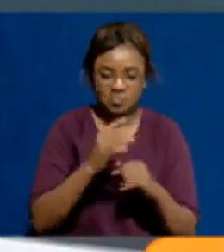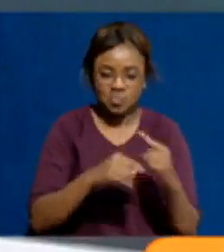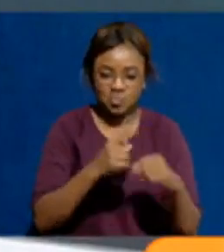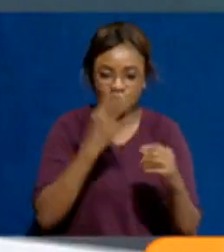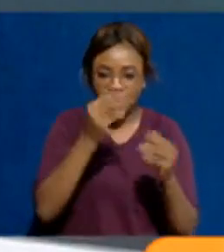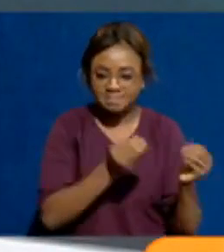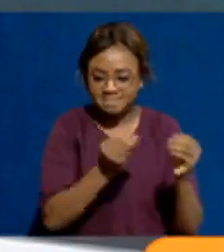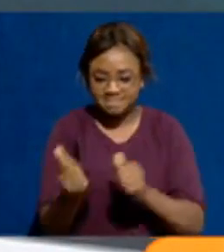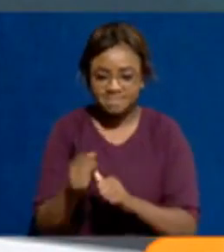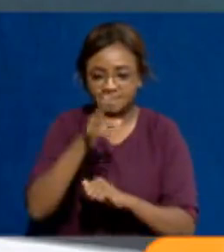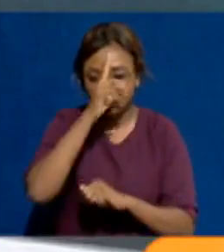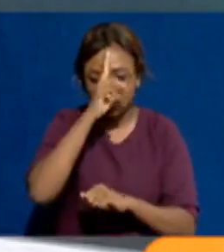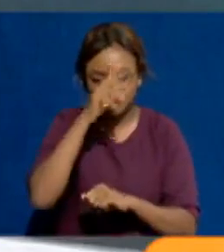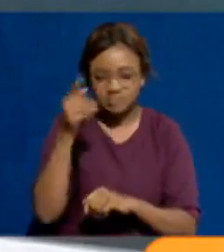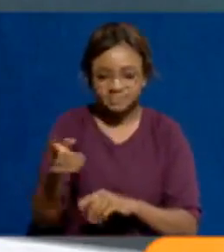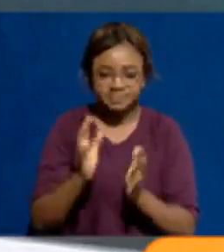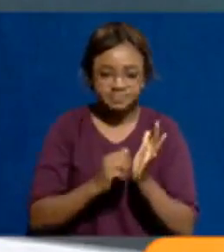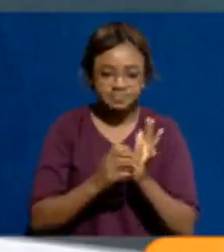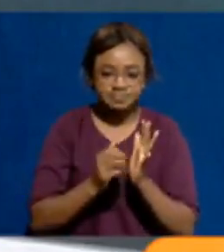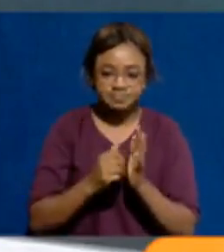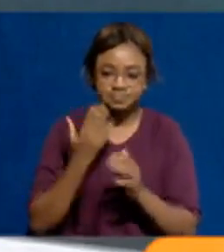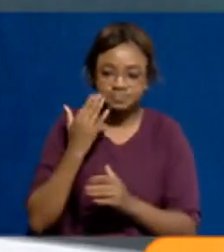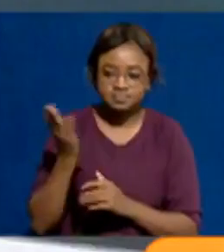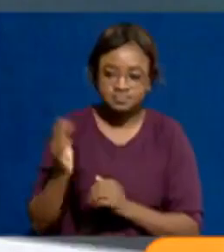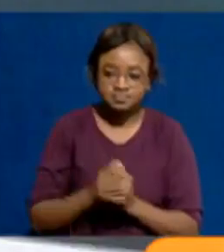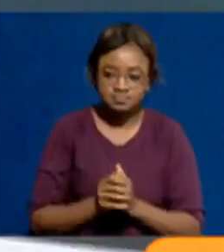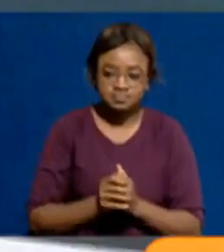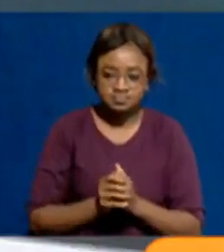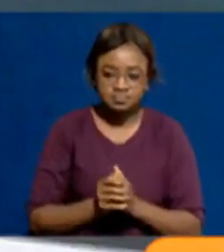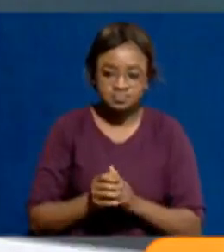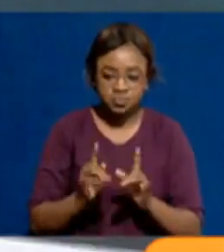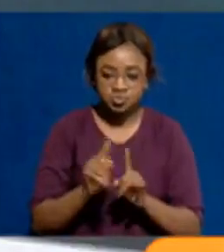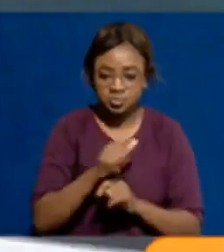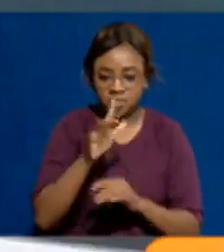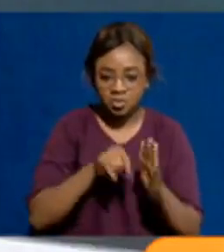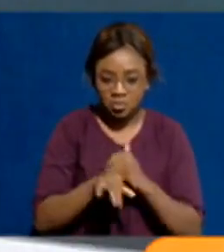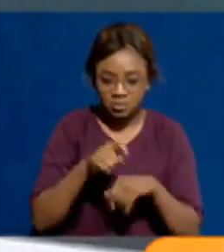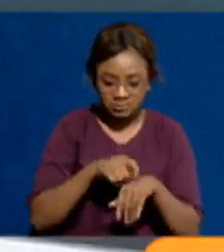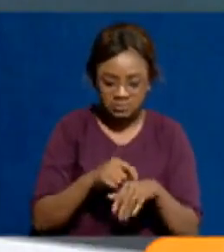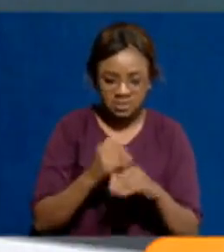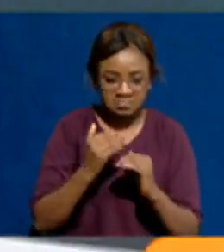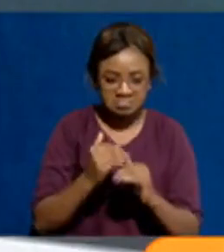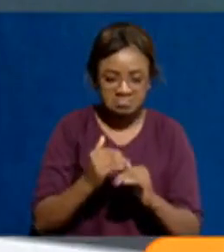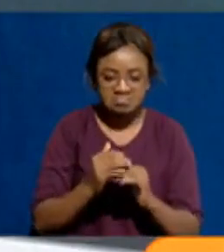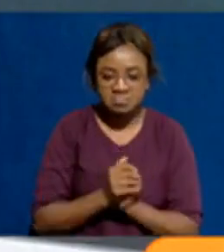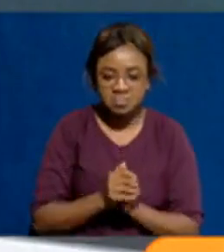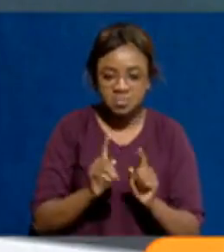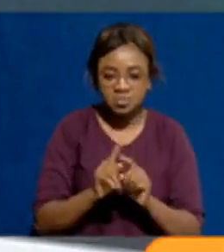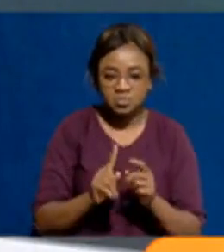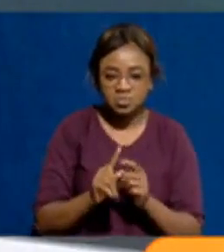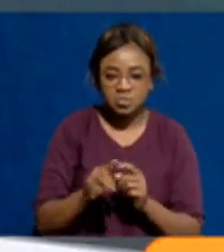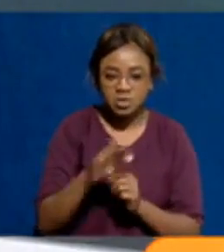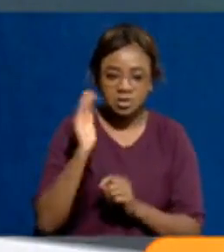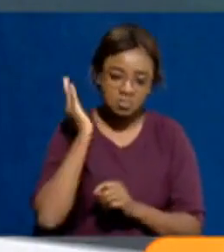three league matches played. Fabian Adikiny scored the lone goal in stoppage time. At the St. Sebastian Park in